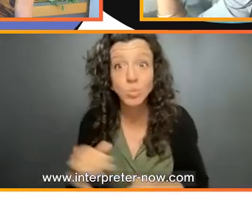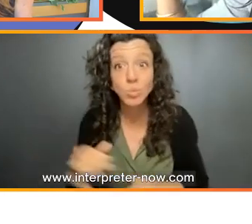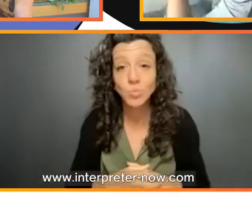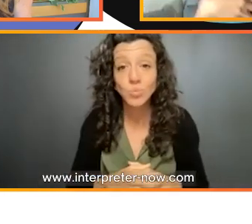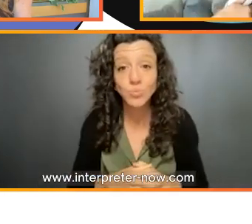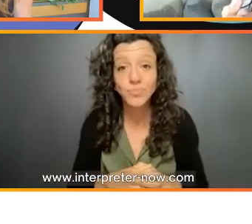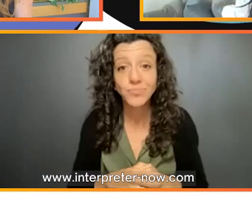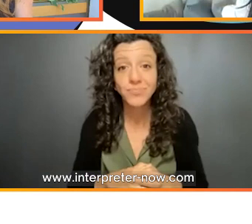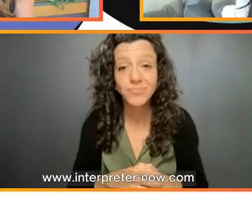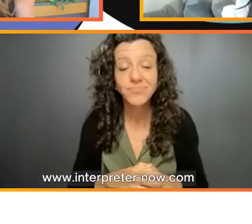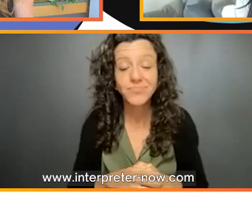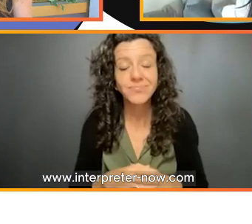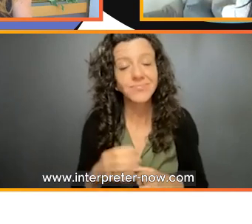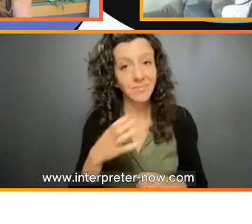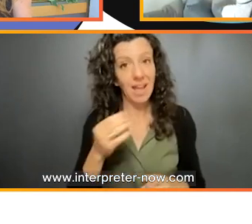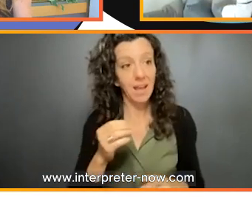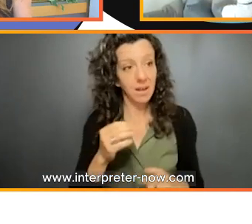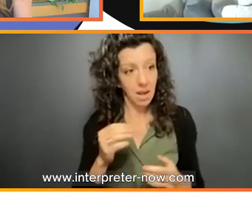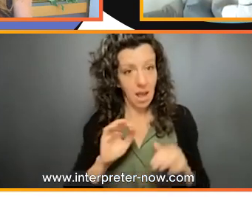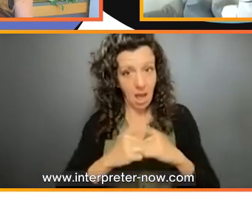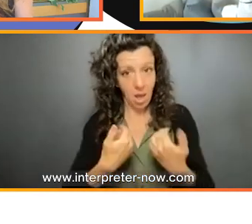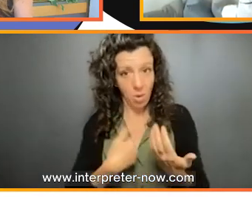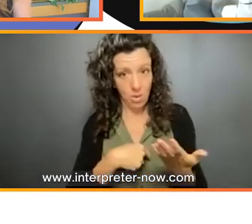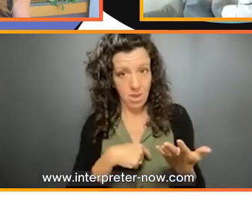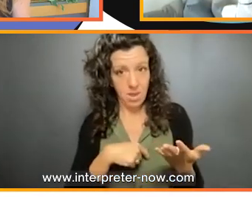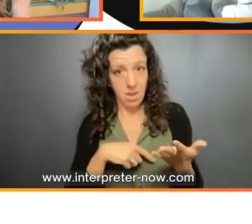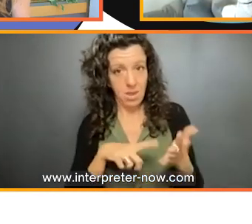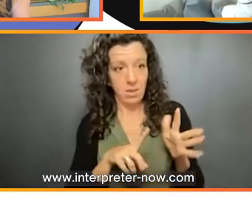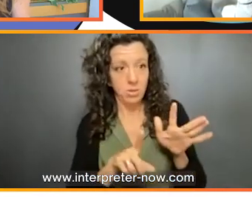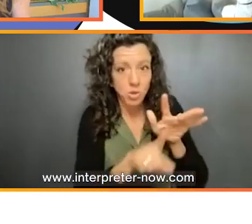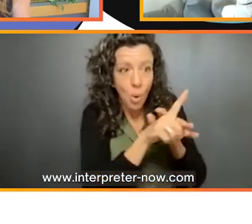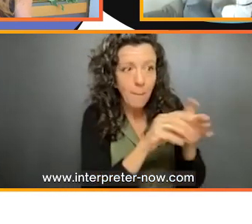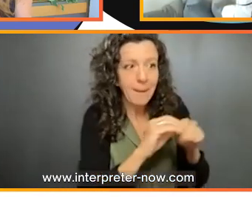lives is who we are, what we bring into the workplace as well. And so a few things.